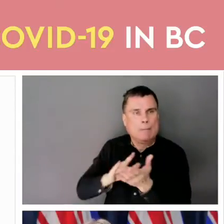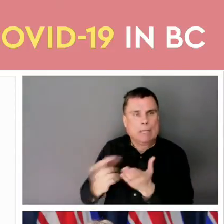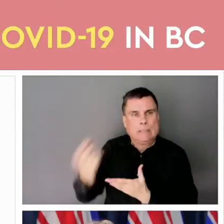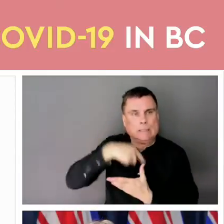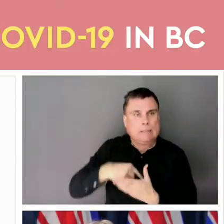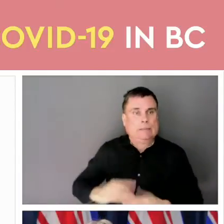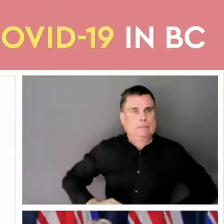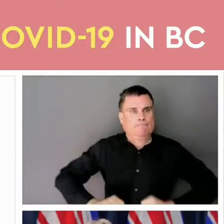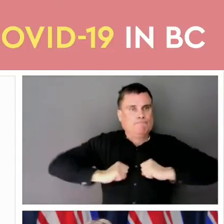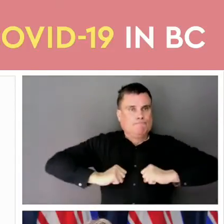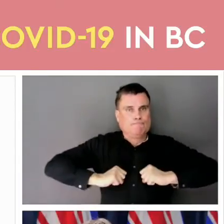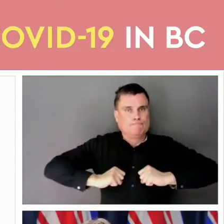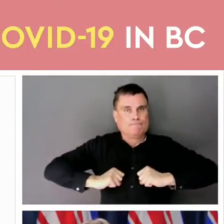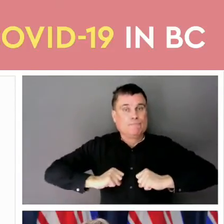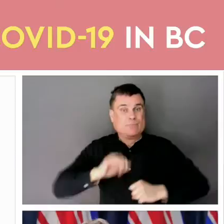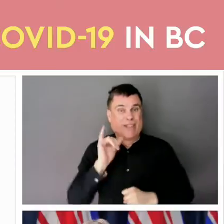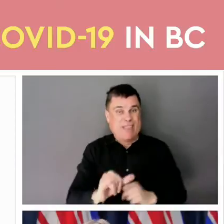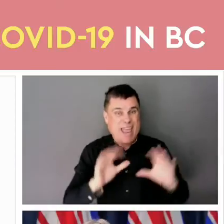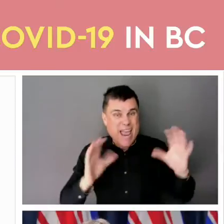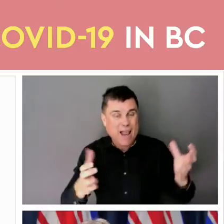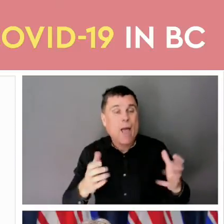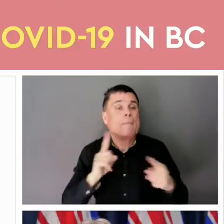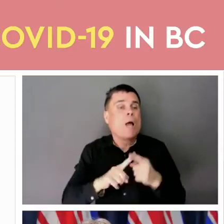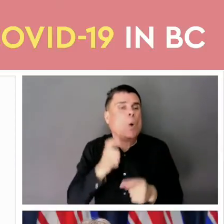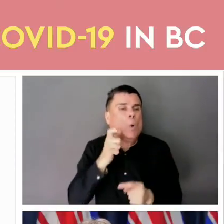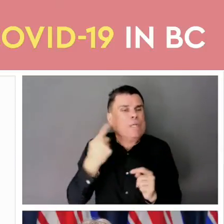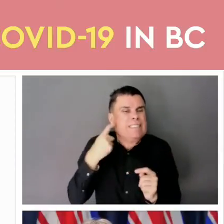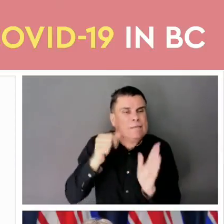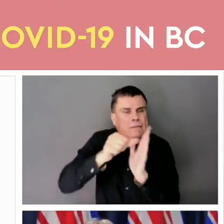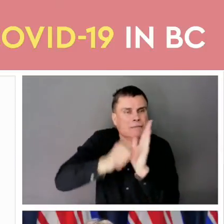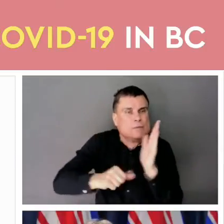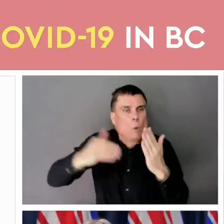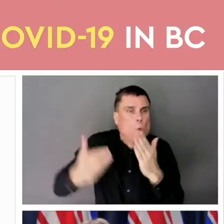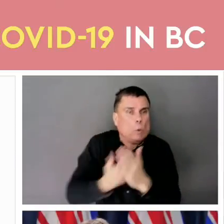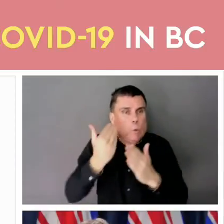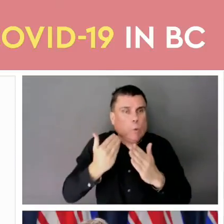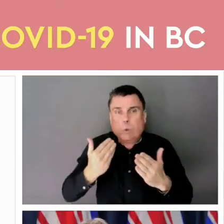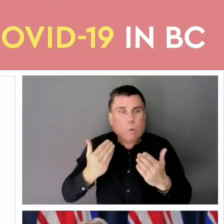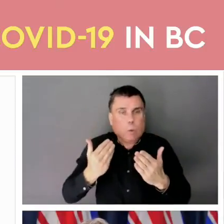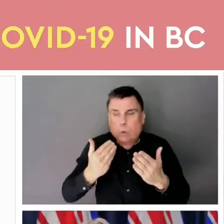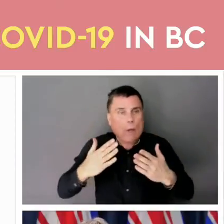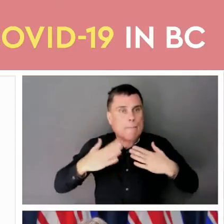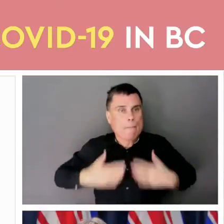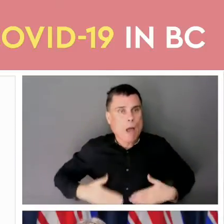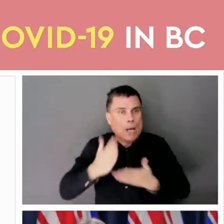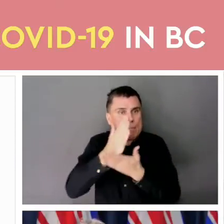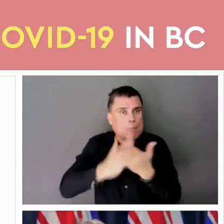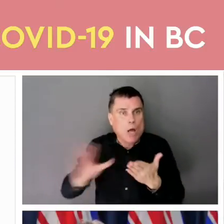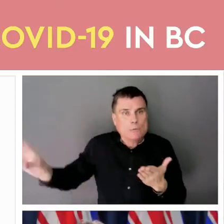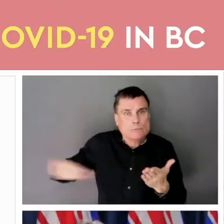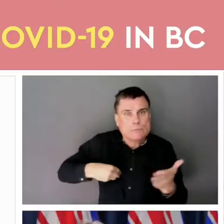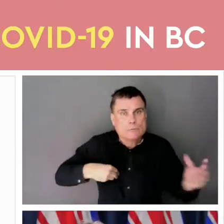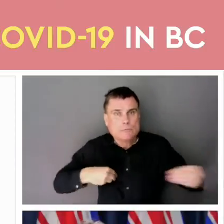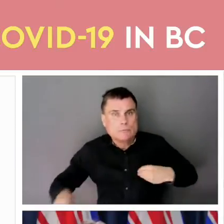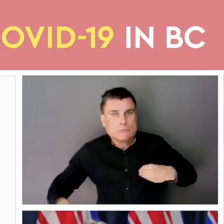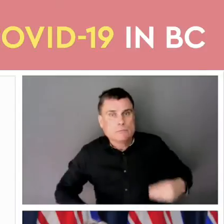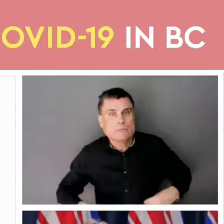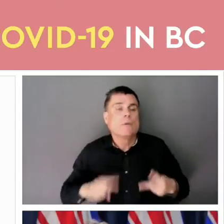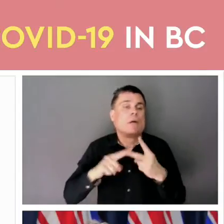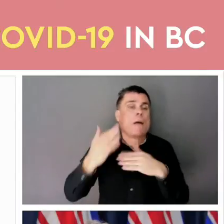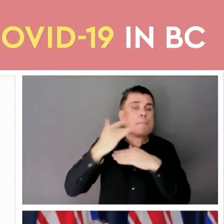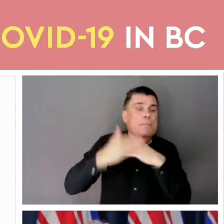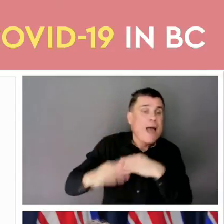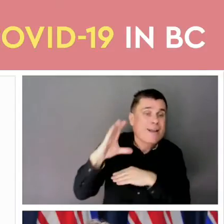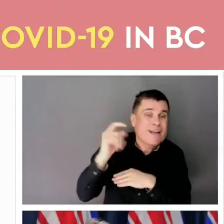last 6 months, a bone marrow transplant for treatment of either a blood type cancer or even solid organ cancer such